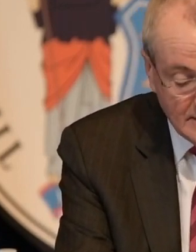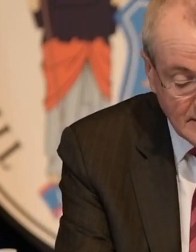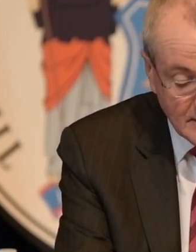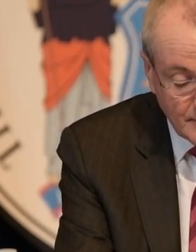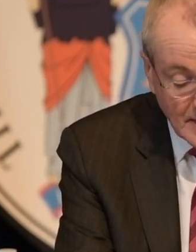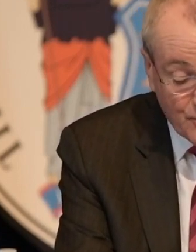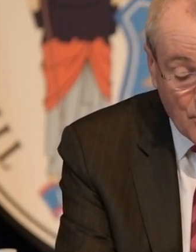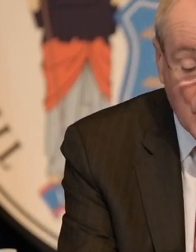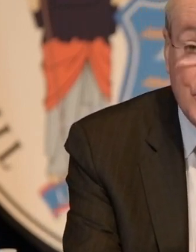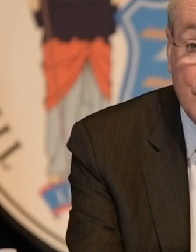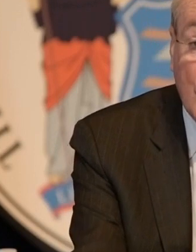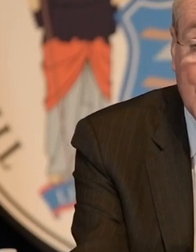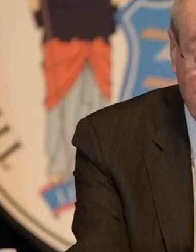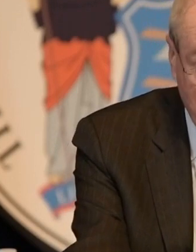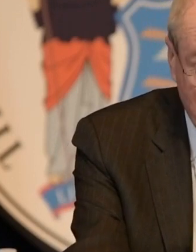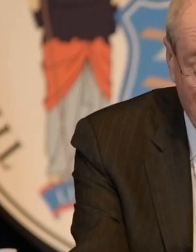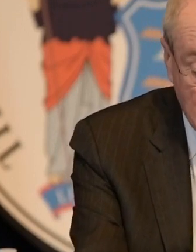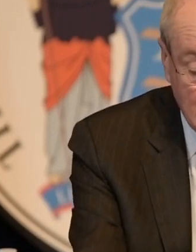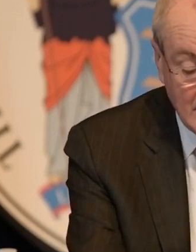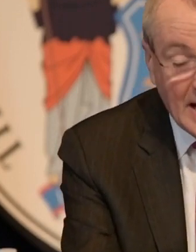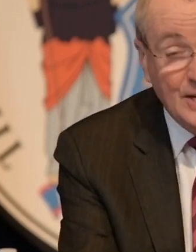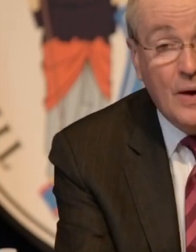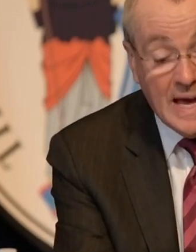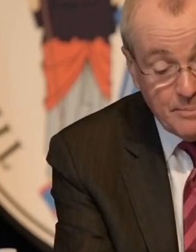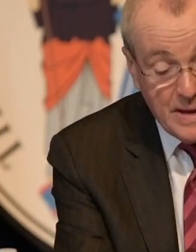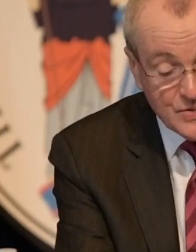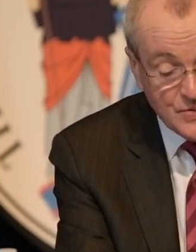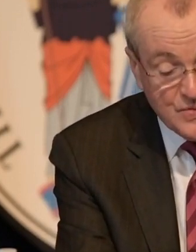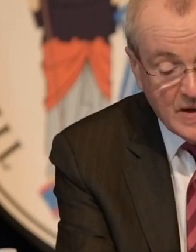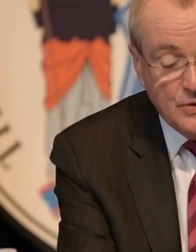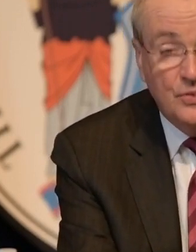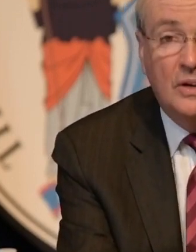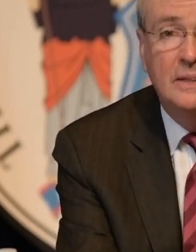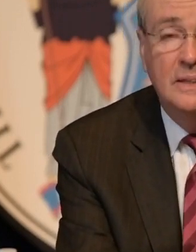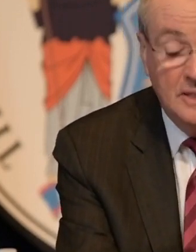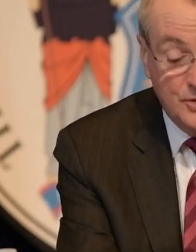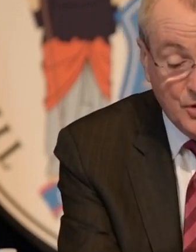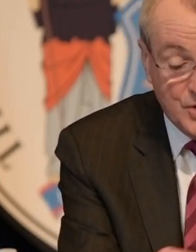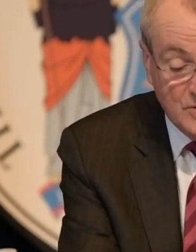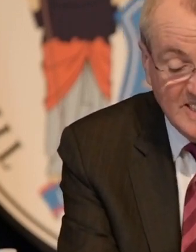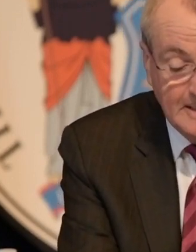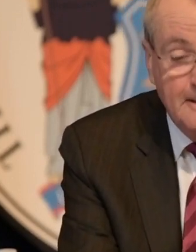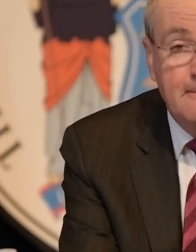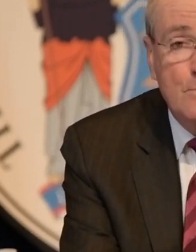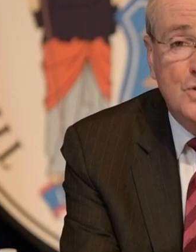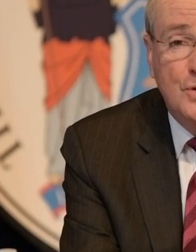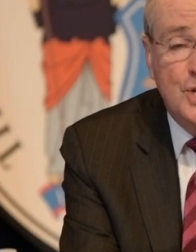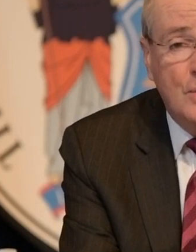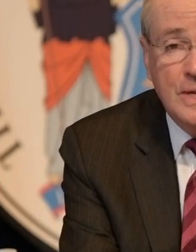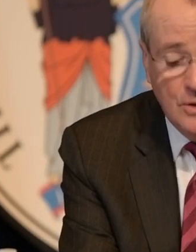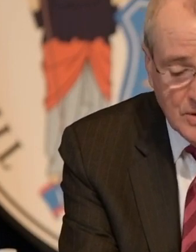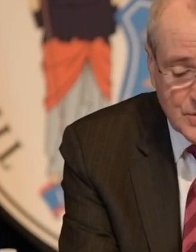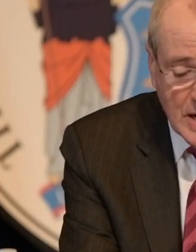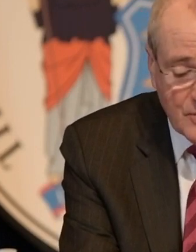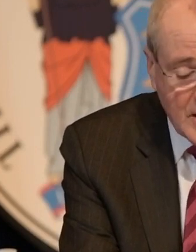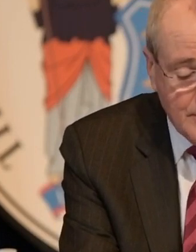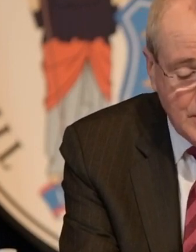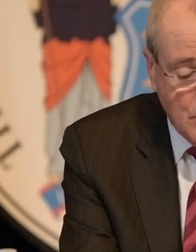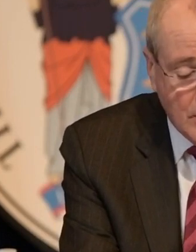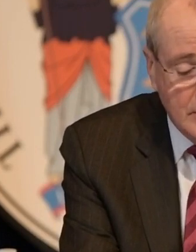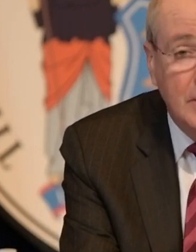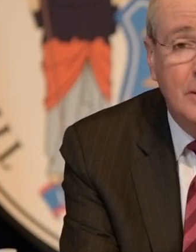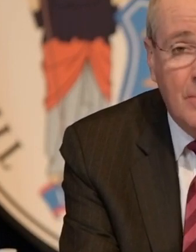need. And from our friendship with Jerry, I know Anna passed these values on to her children. So to Jerry and her entire